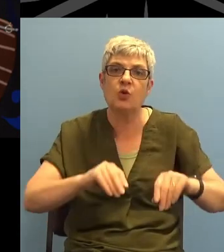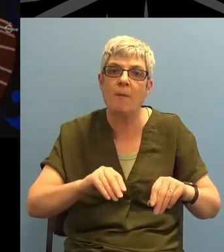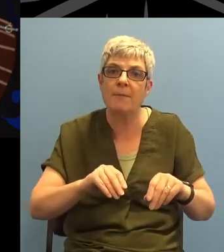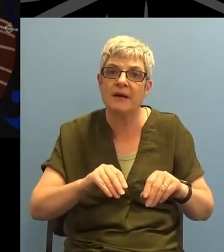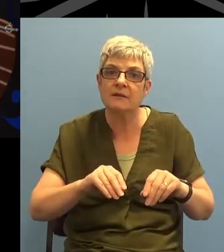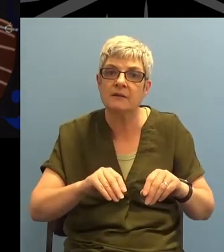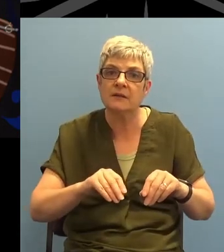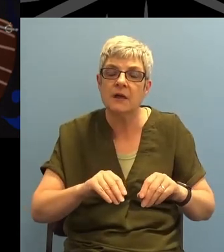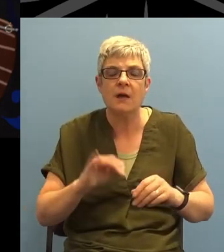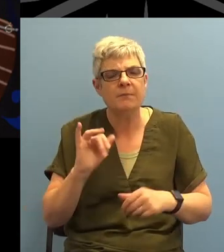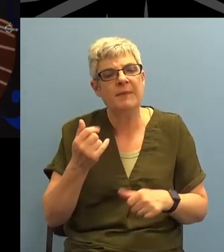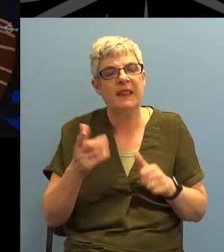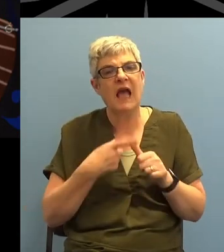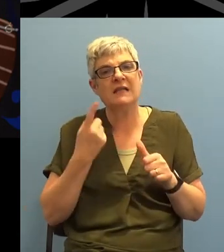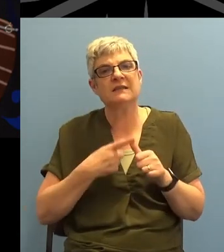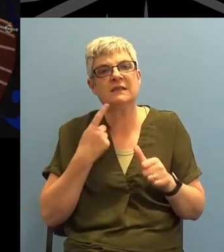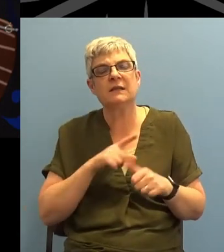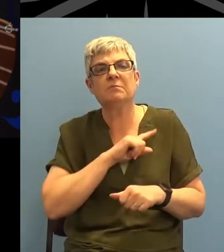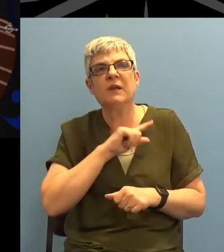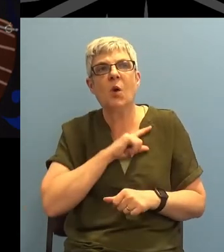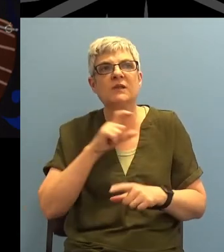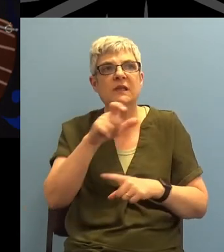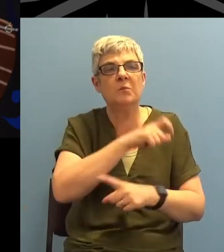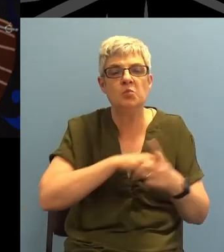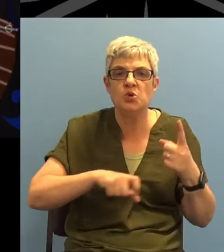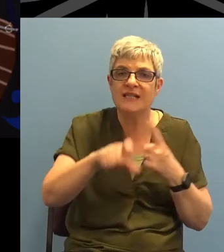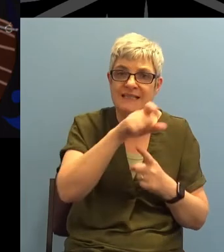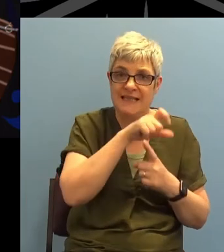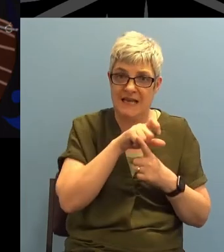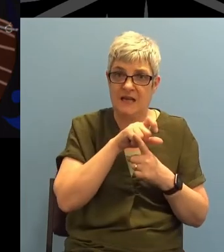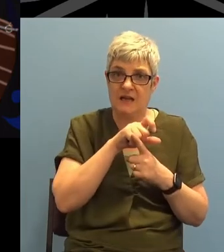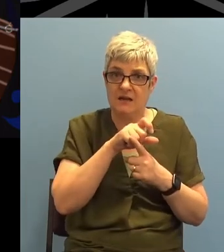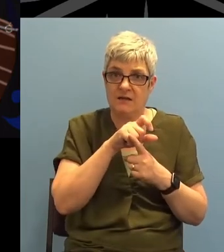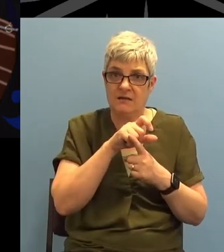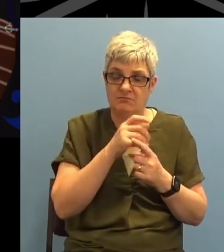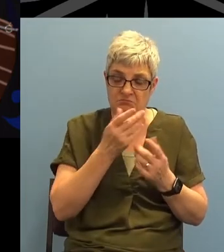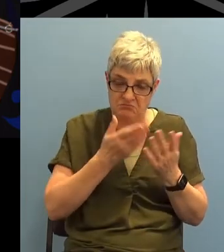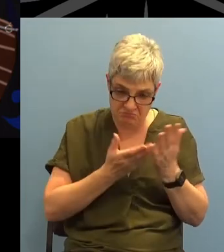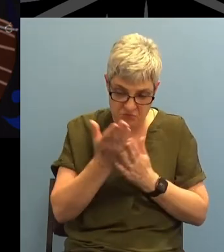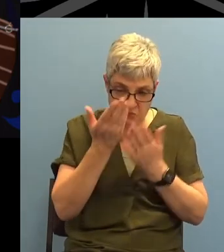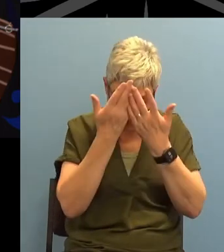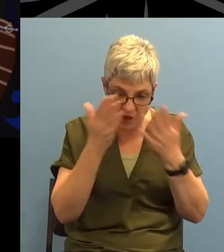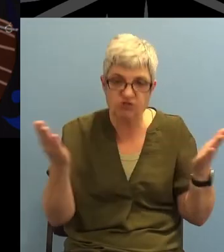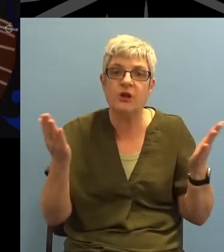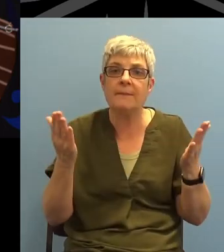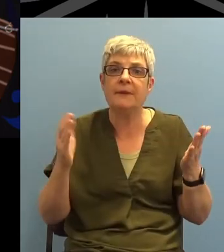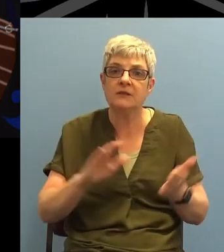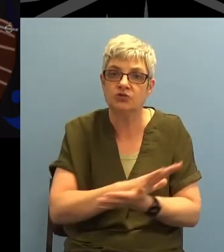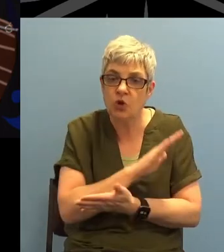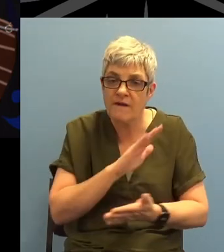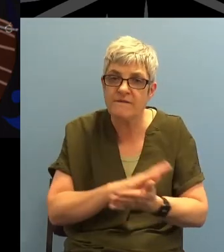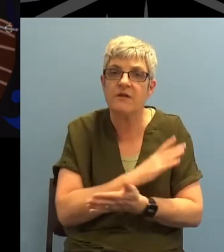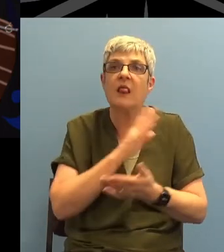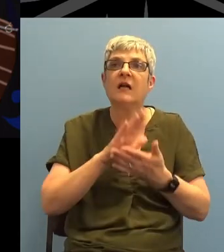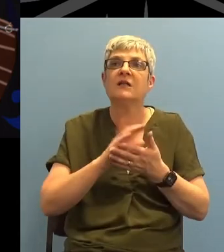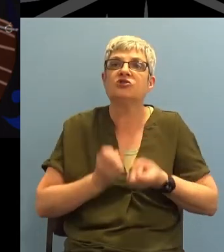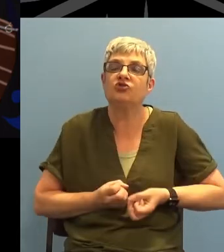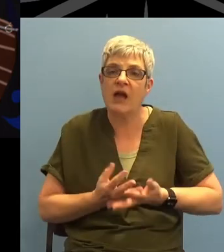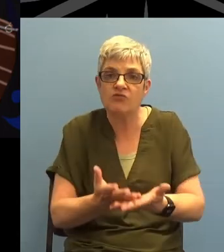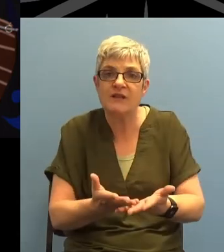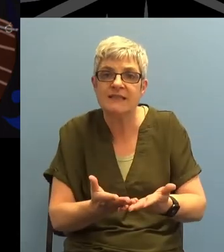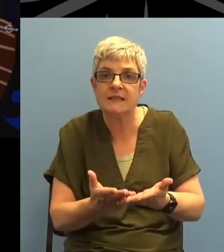And perhaps the answer is because community at worship, joyful,